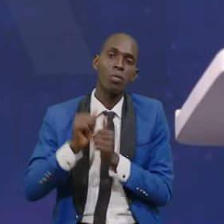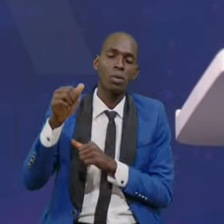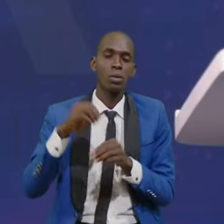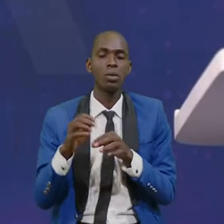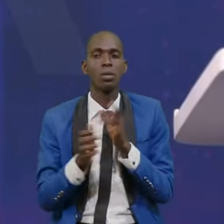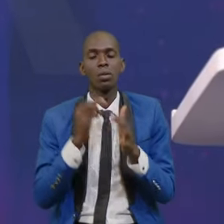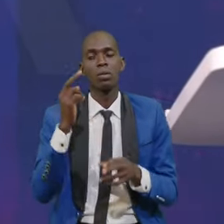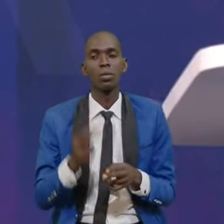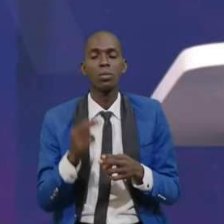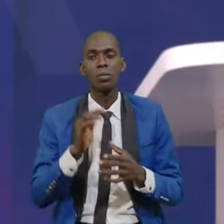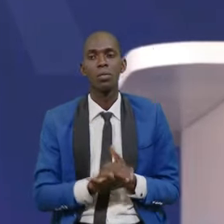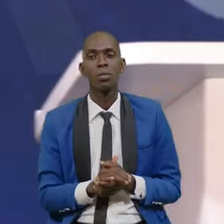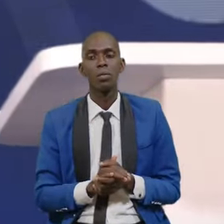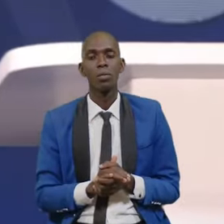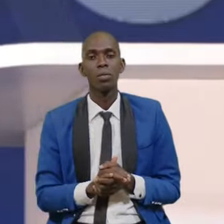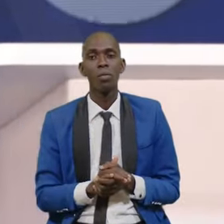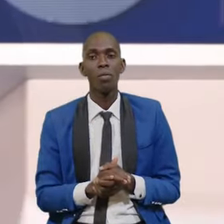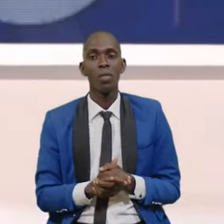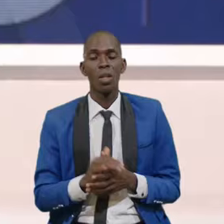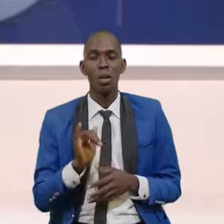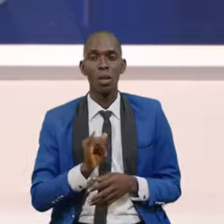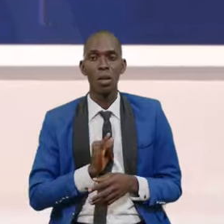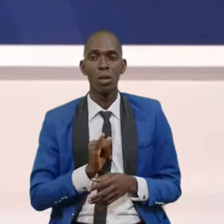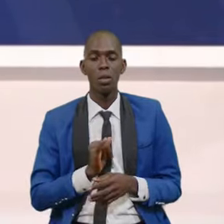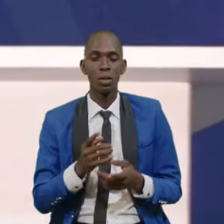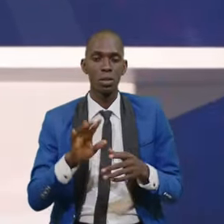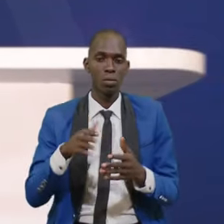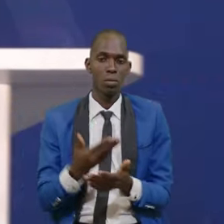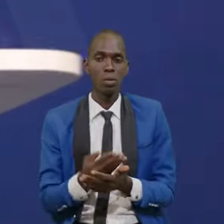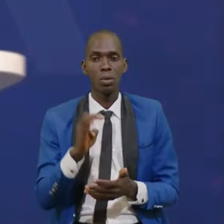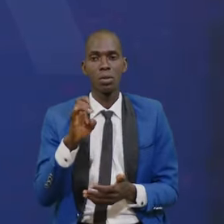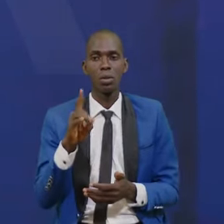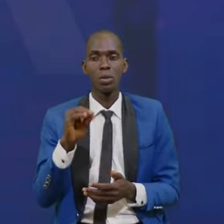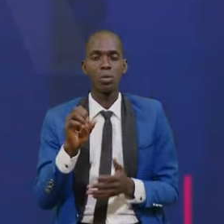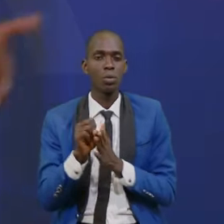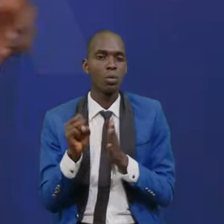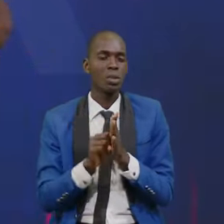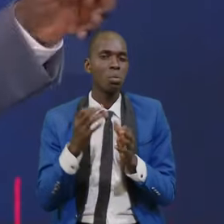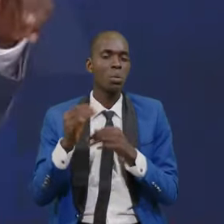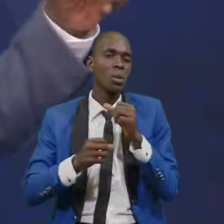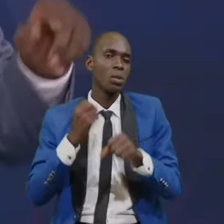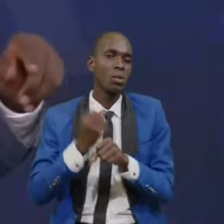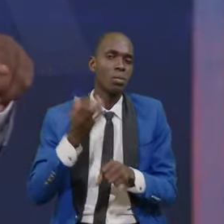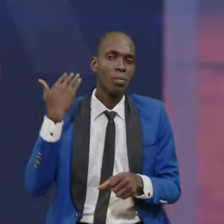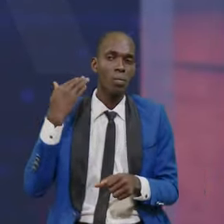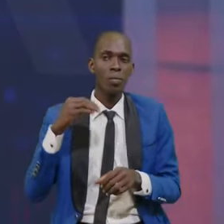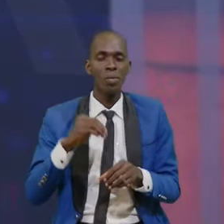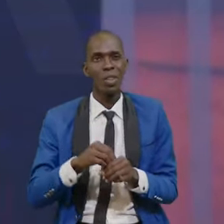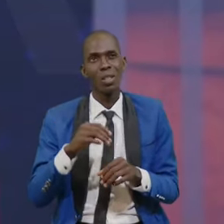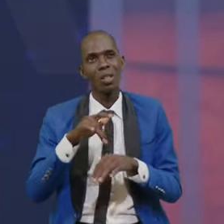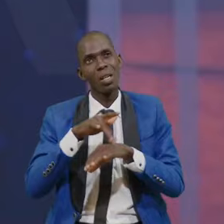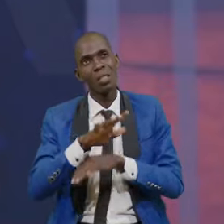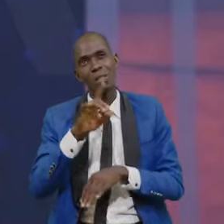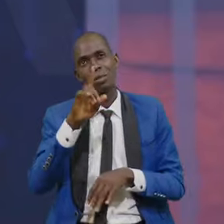name. I came to Edo State many years ago in the 70s and the early